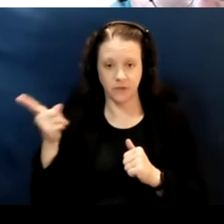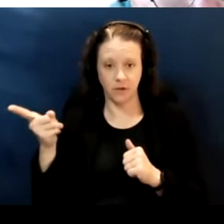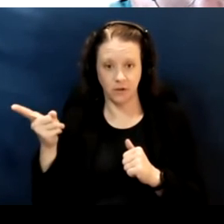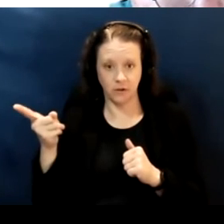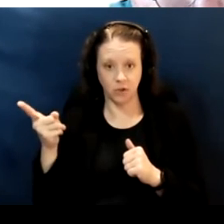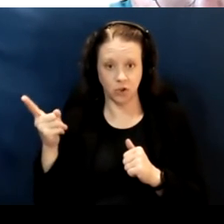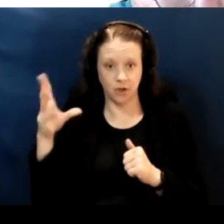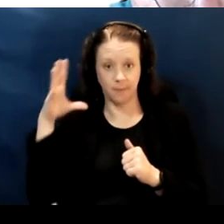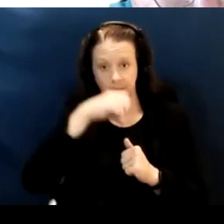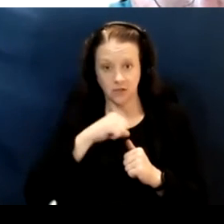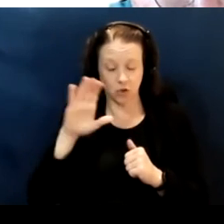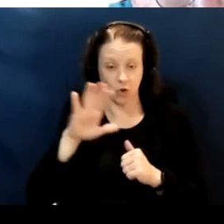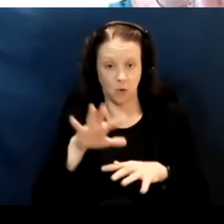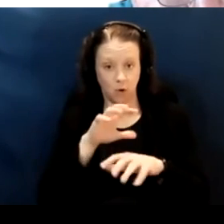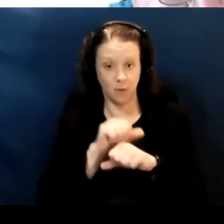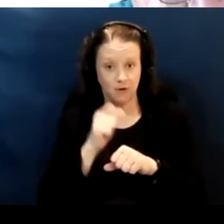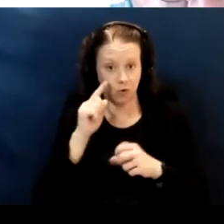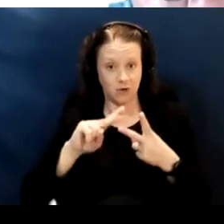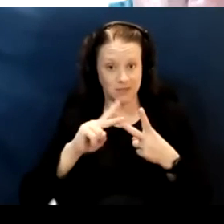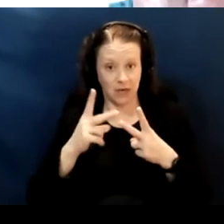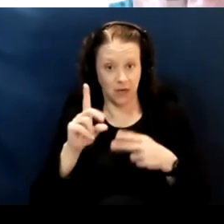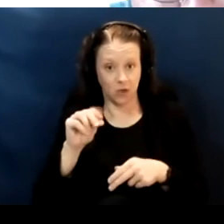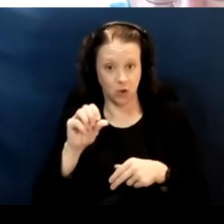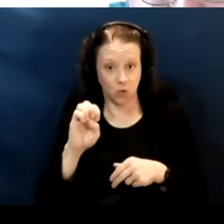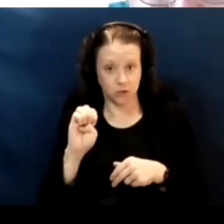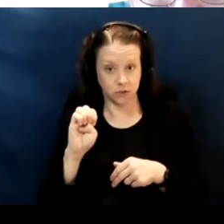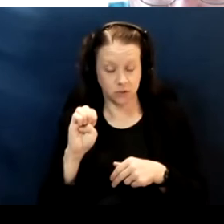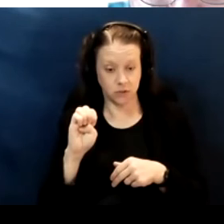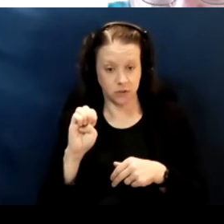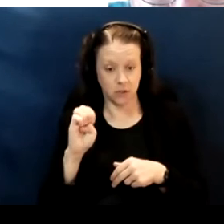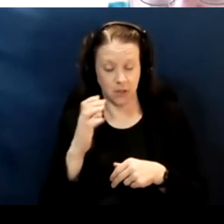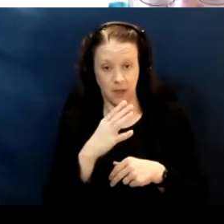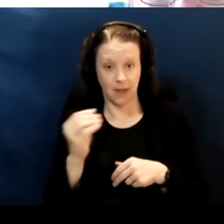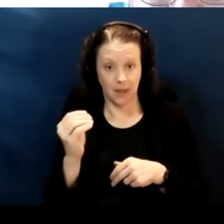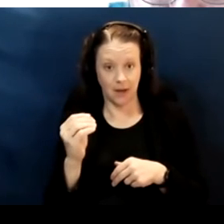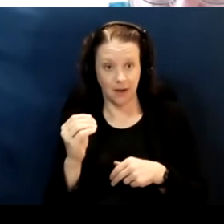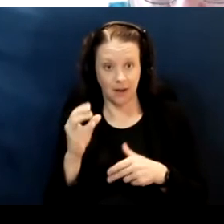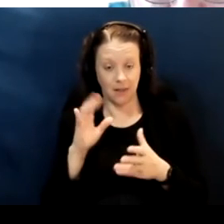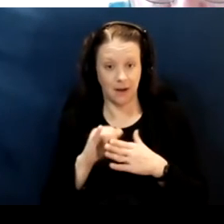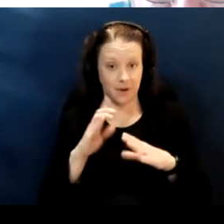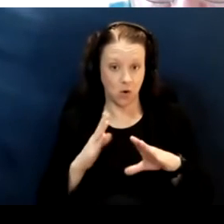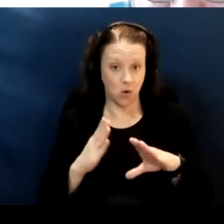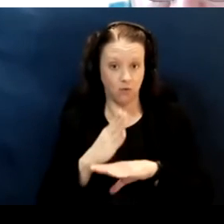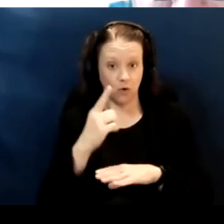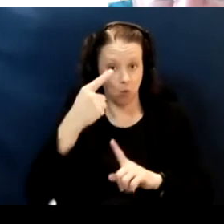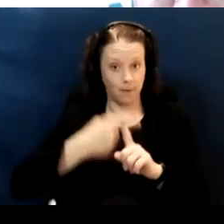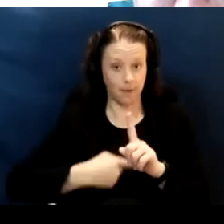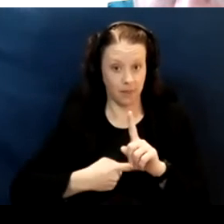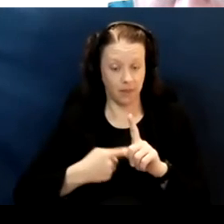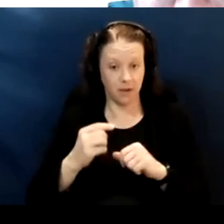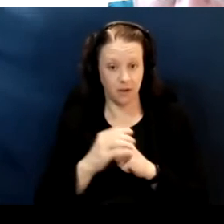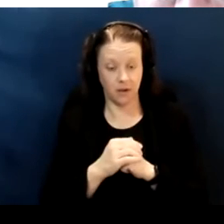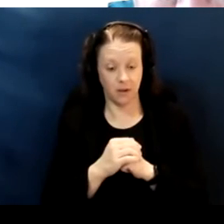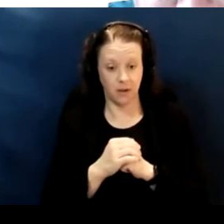her appointment for her second dose and it had been over a month.